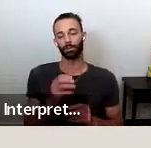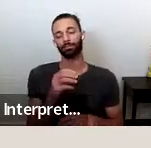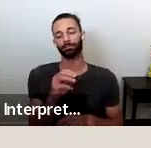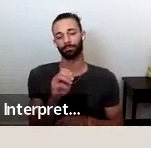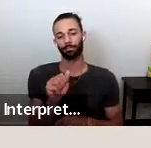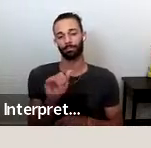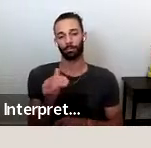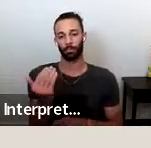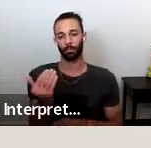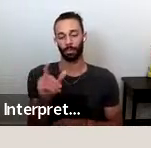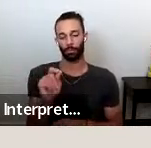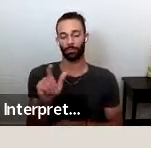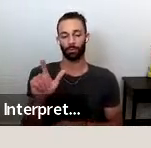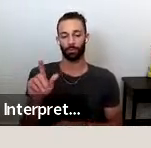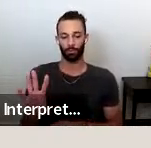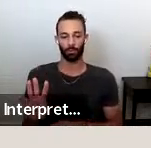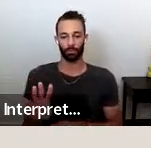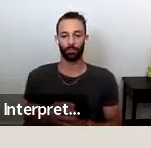2024.